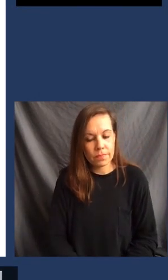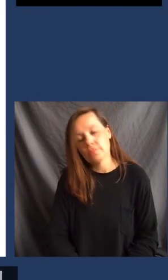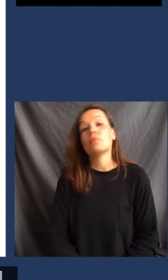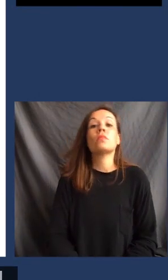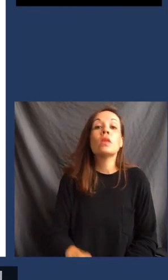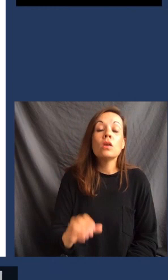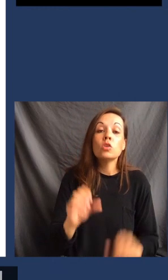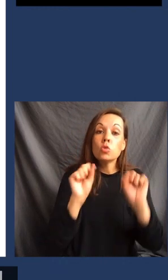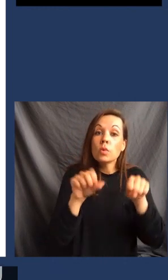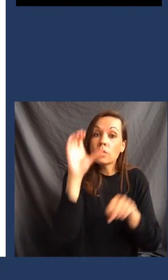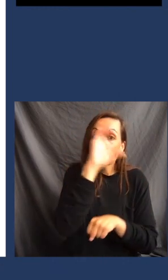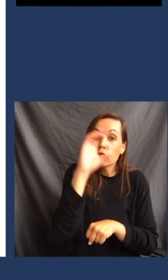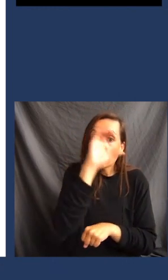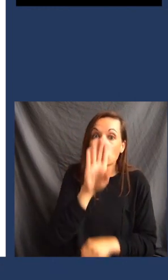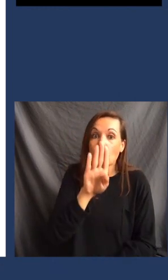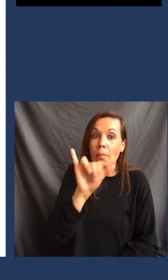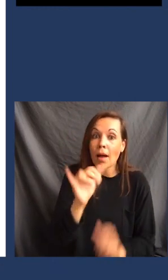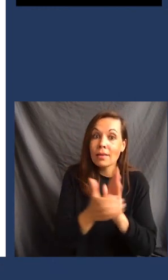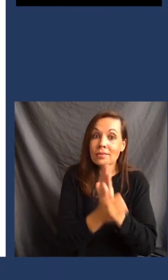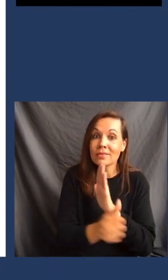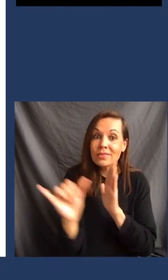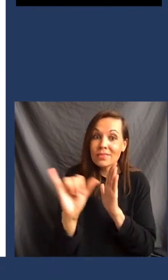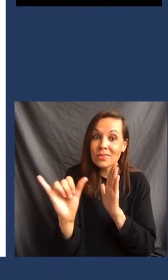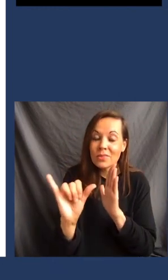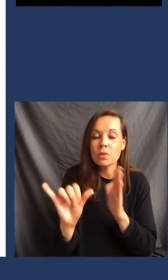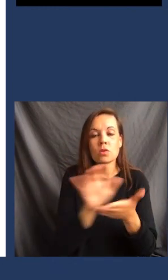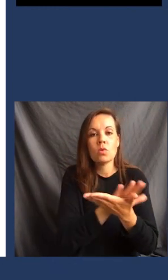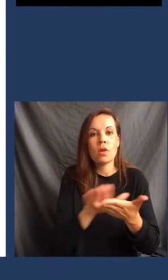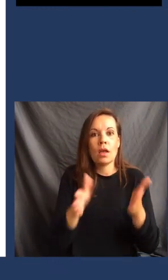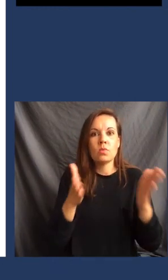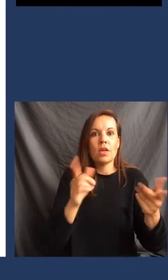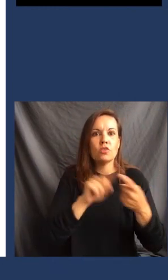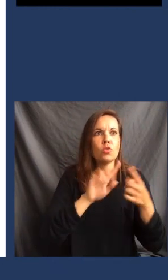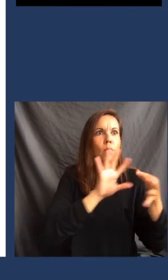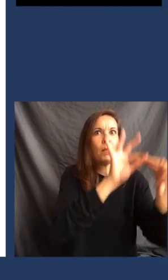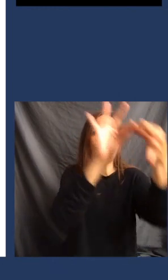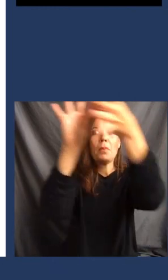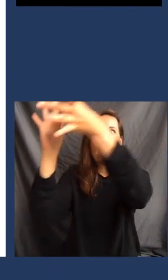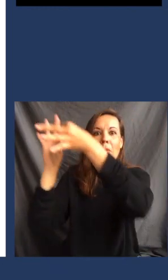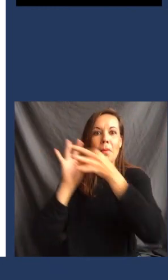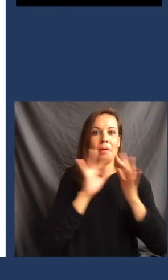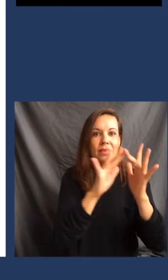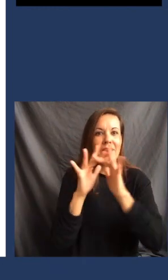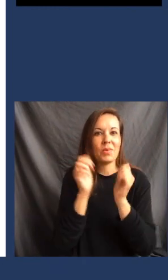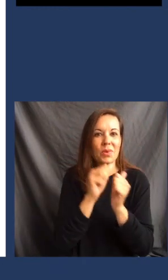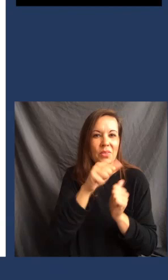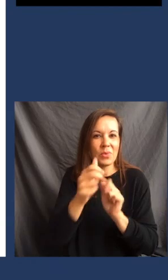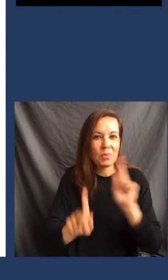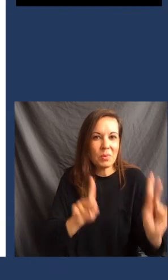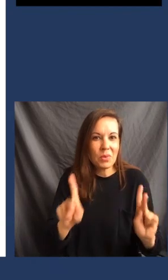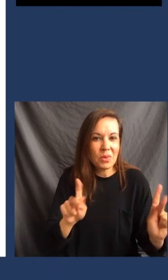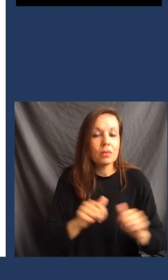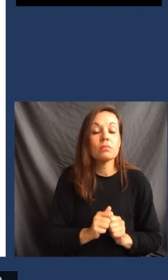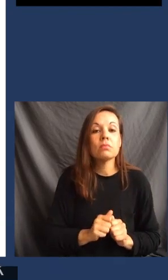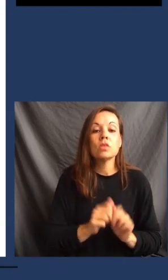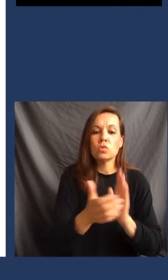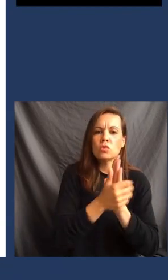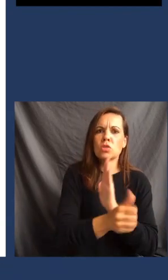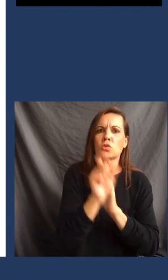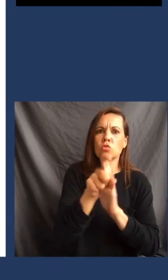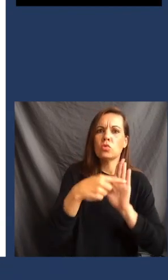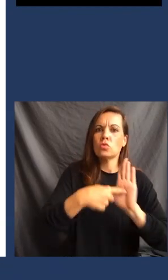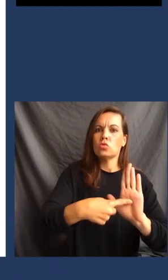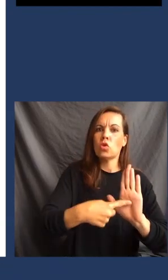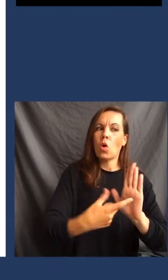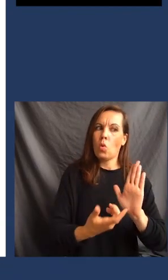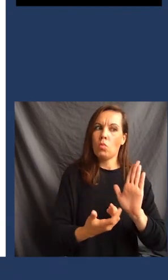searched across LinkedIn, so it's another great way to expand your network. Make sure that your skills are also highlighting and